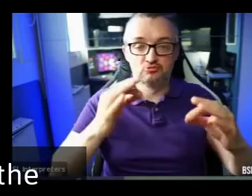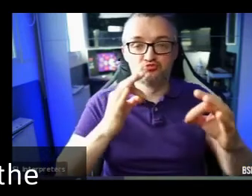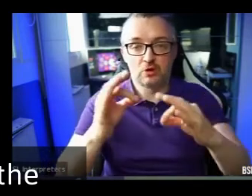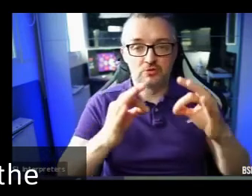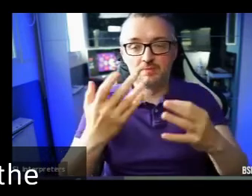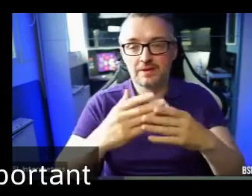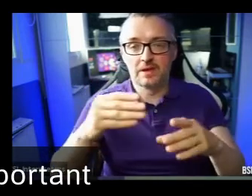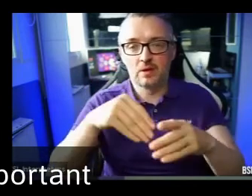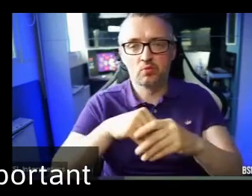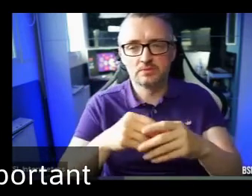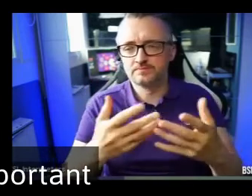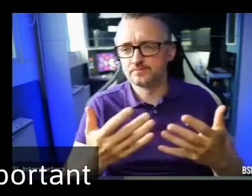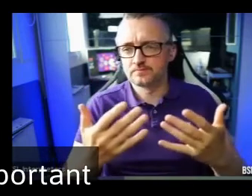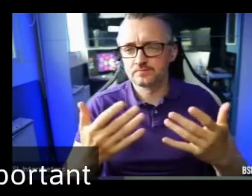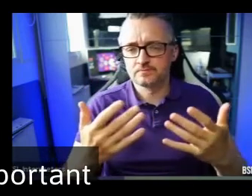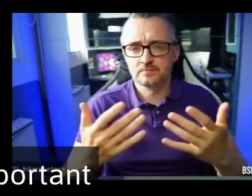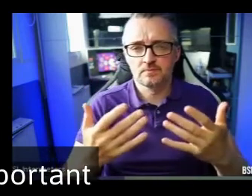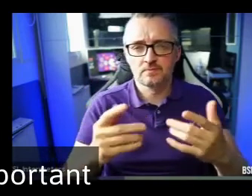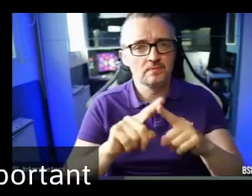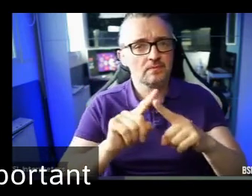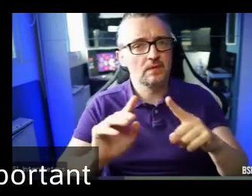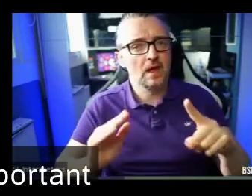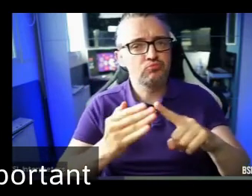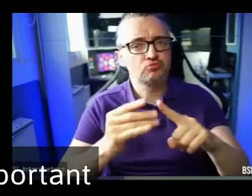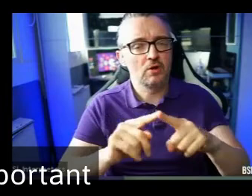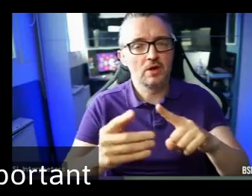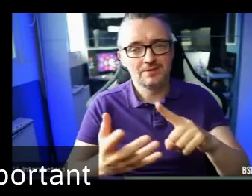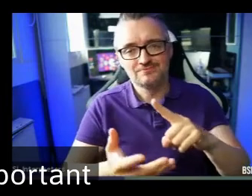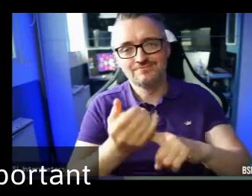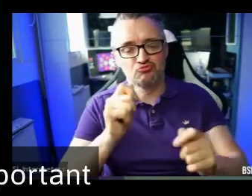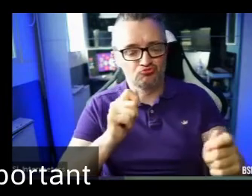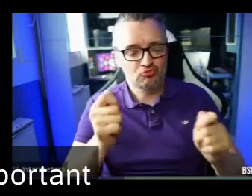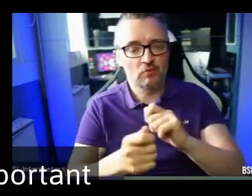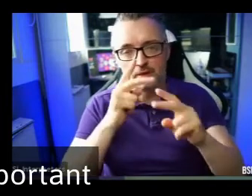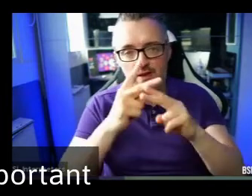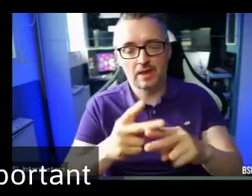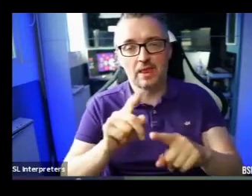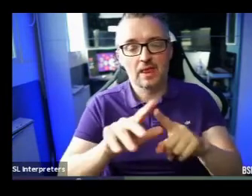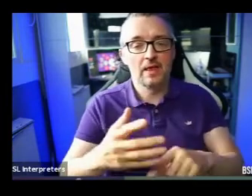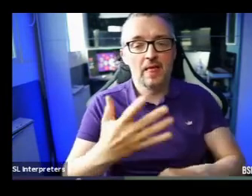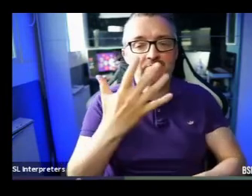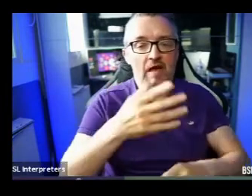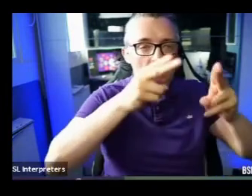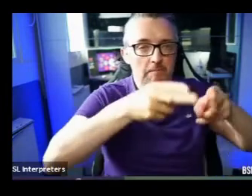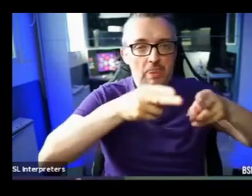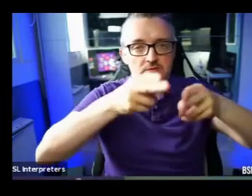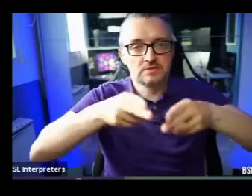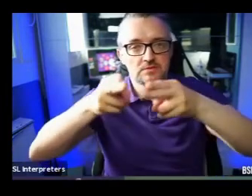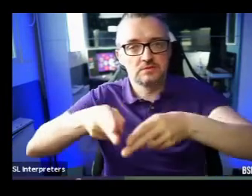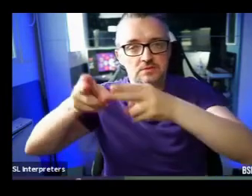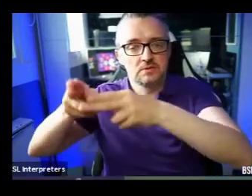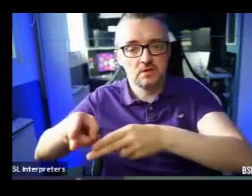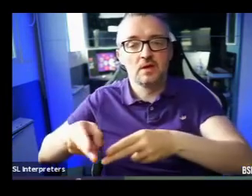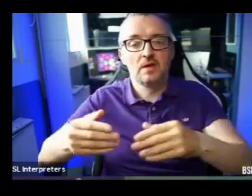strategies themselves, I think, have included some very important approaches to transforming care. So things like the 5-pillar